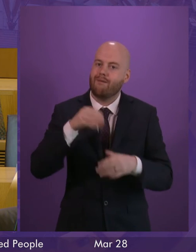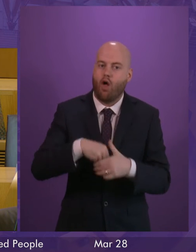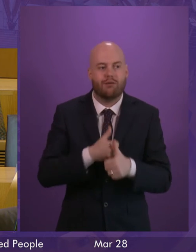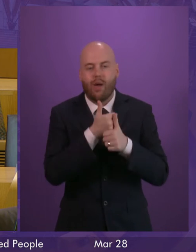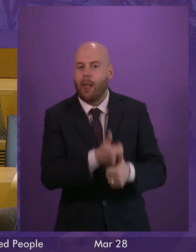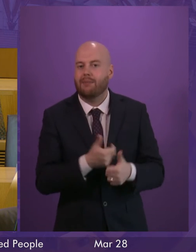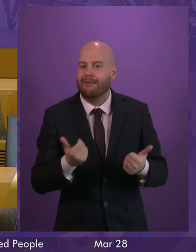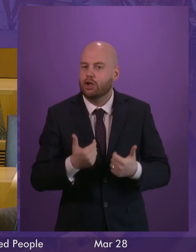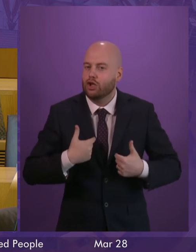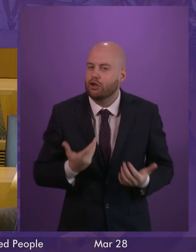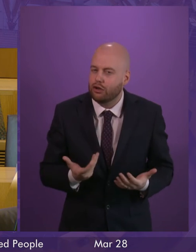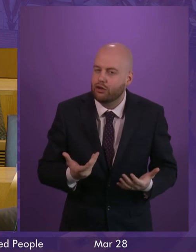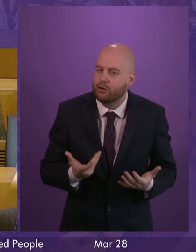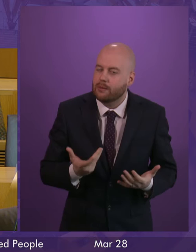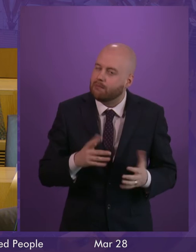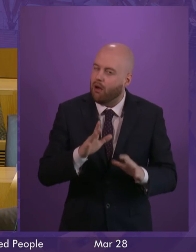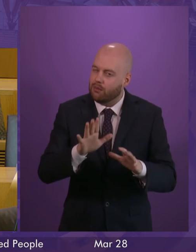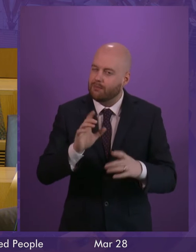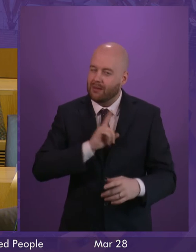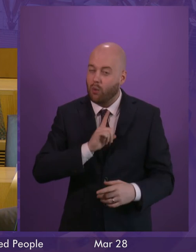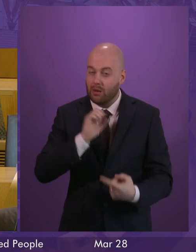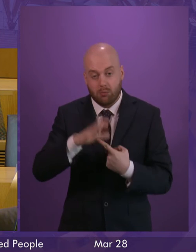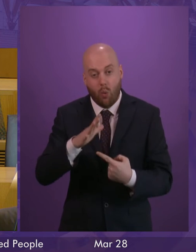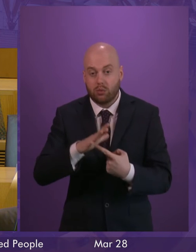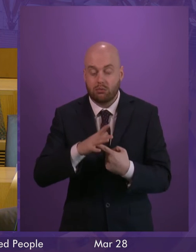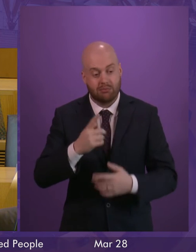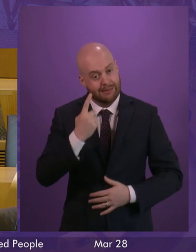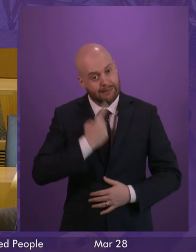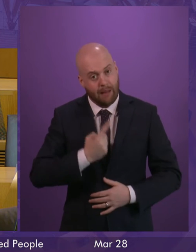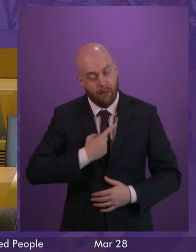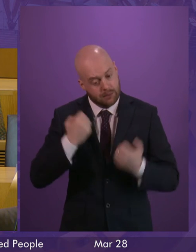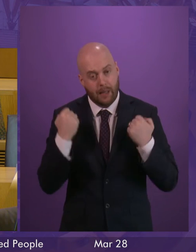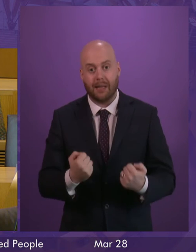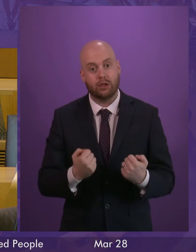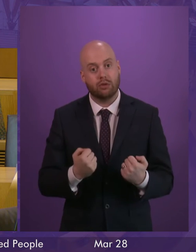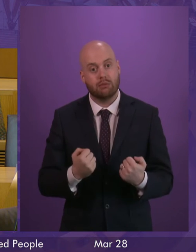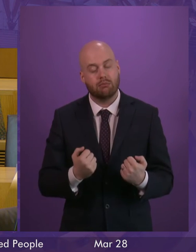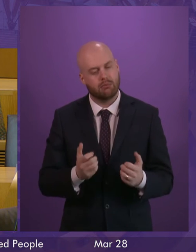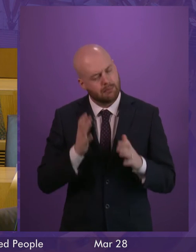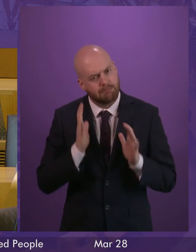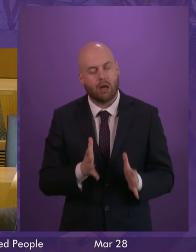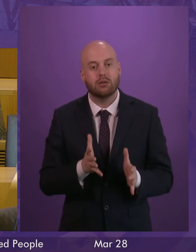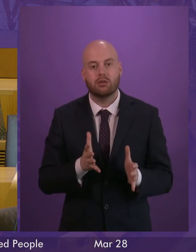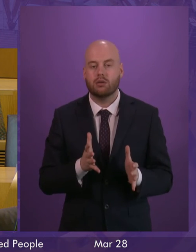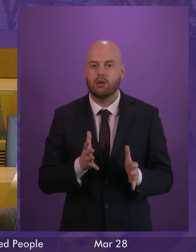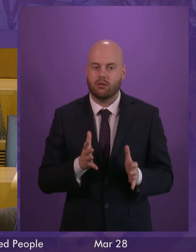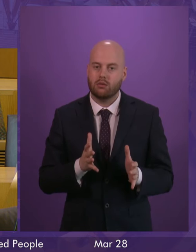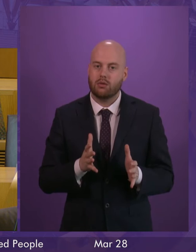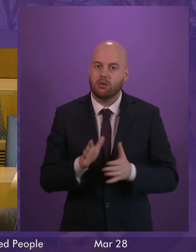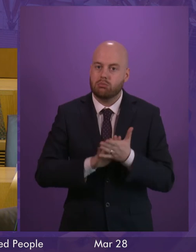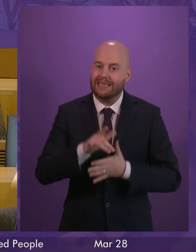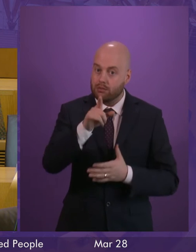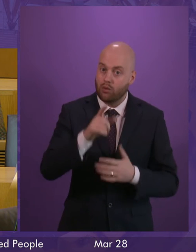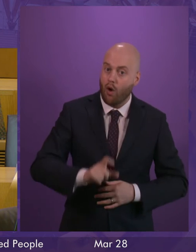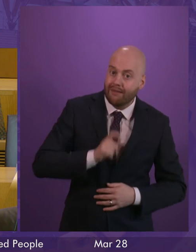important ignition self-determination can do to transform lives, perhaps very vulnerable lives, and lives that have